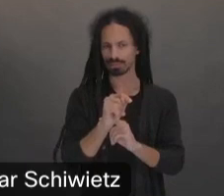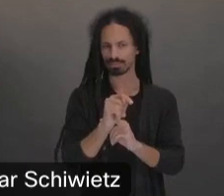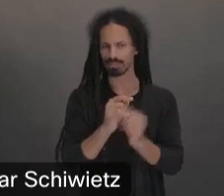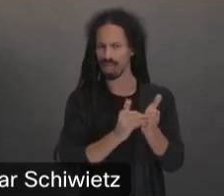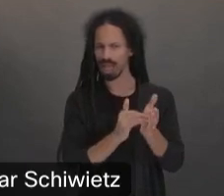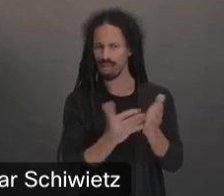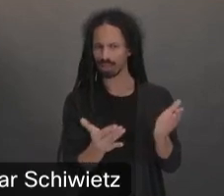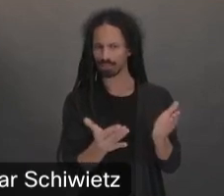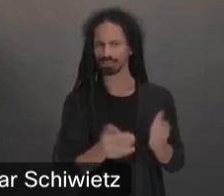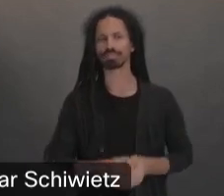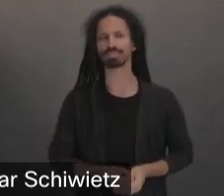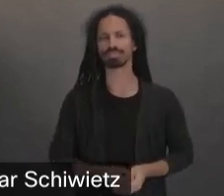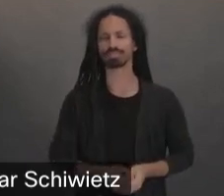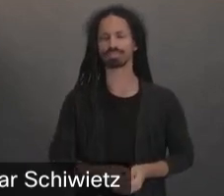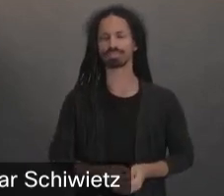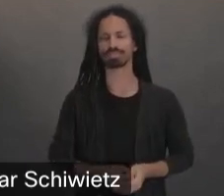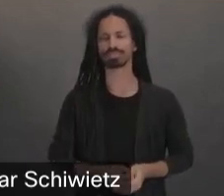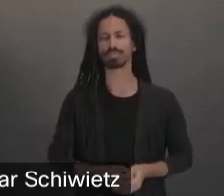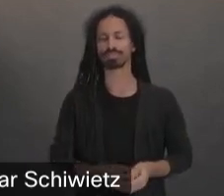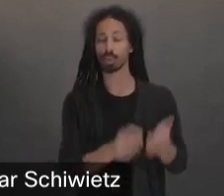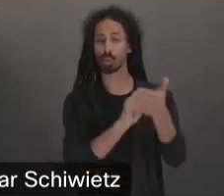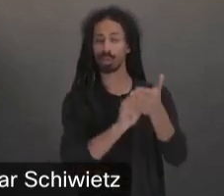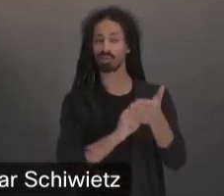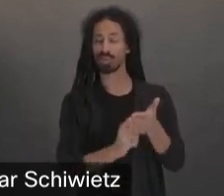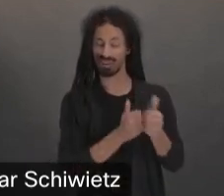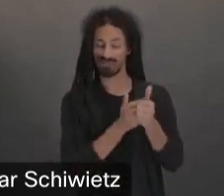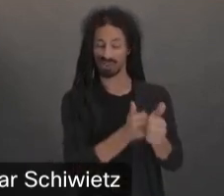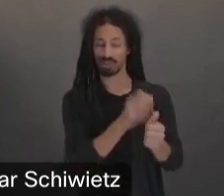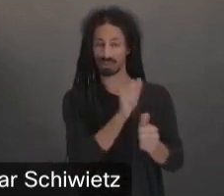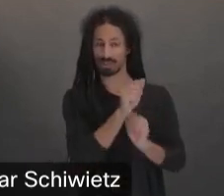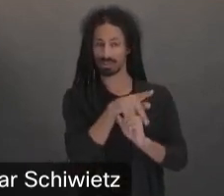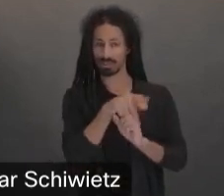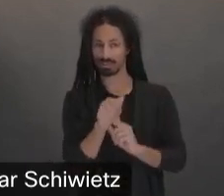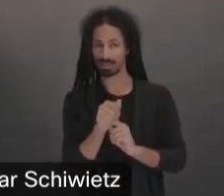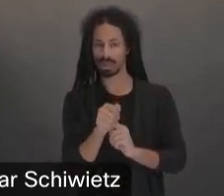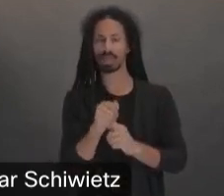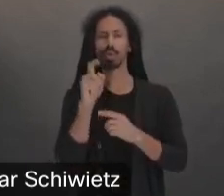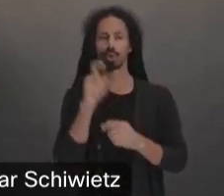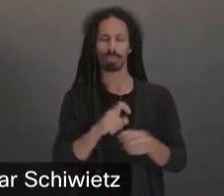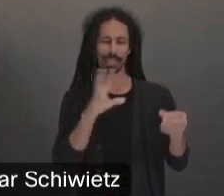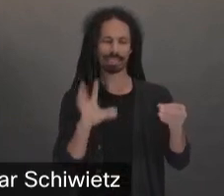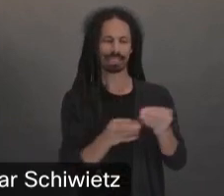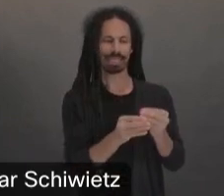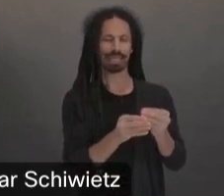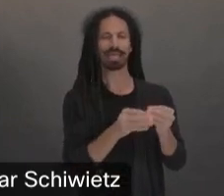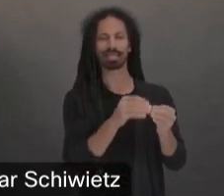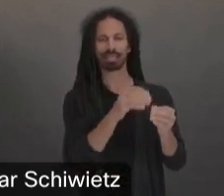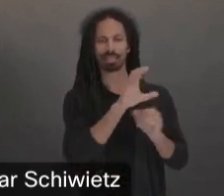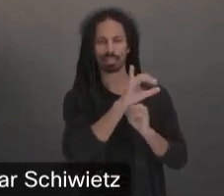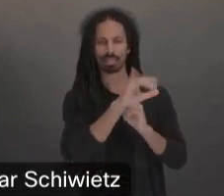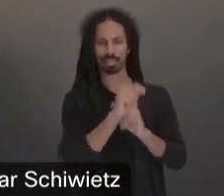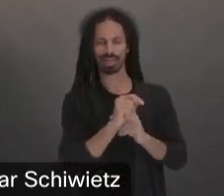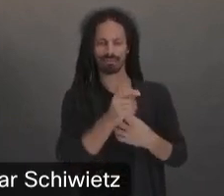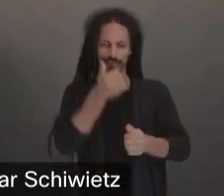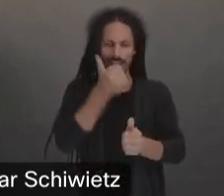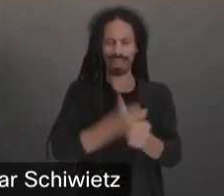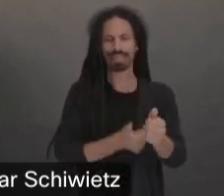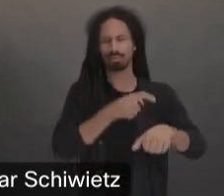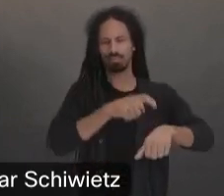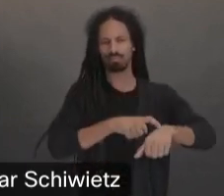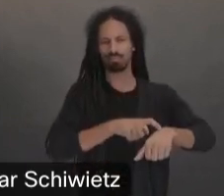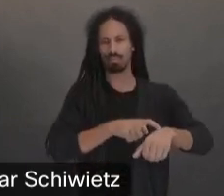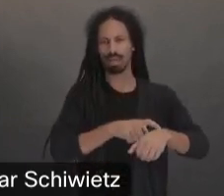When writing in APA, you need to include a citation for every piece of information or idea that was taken